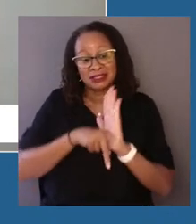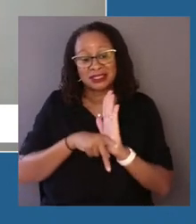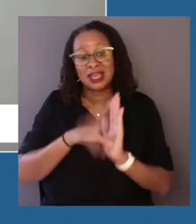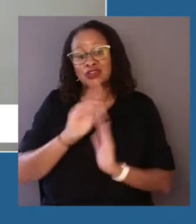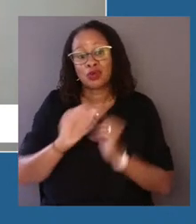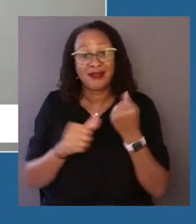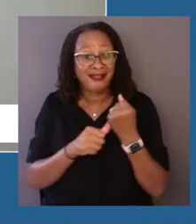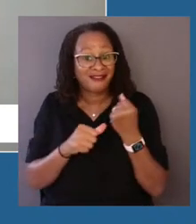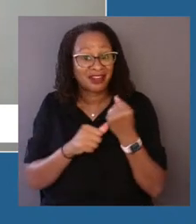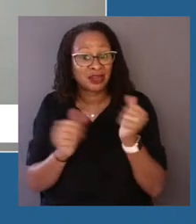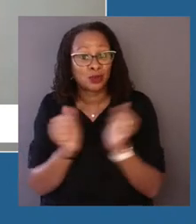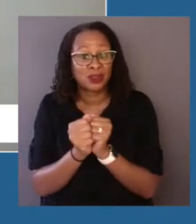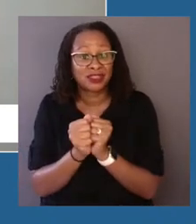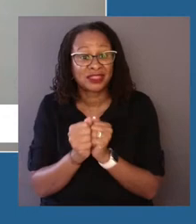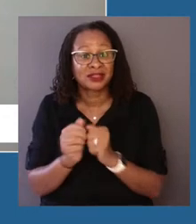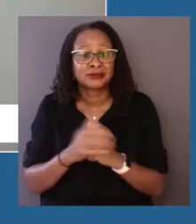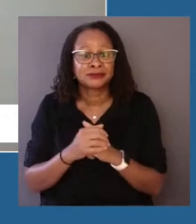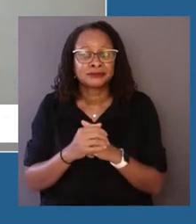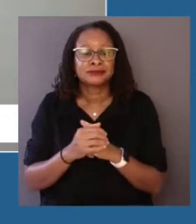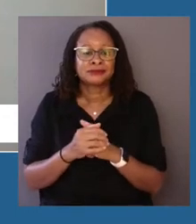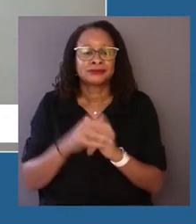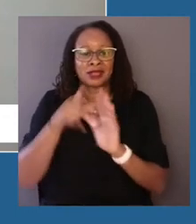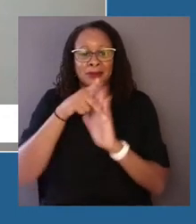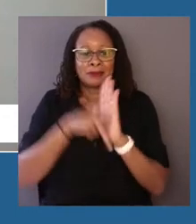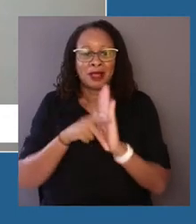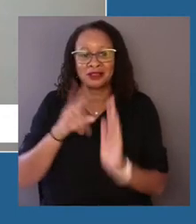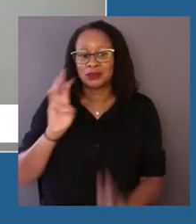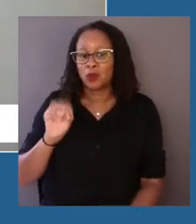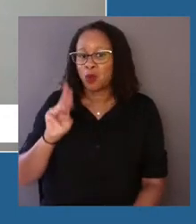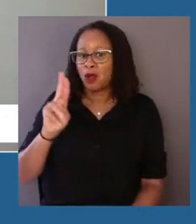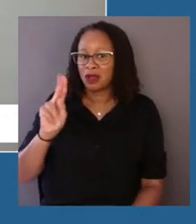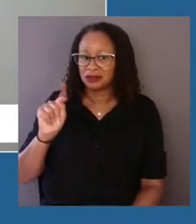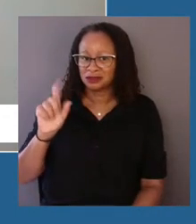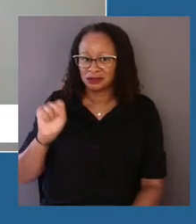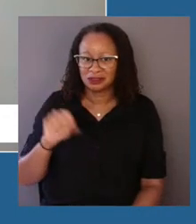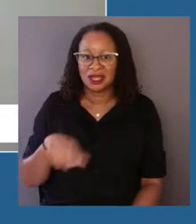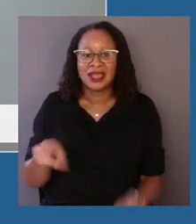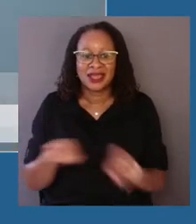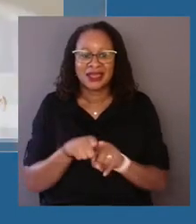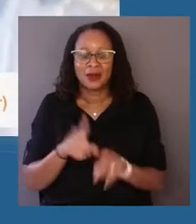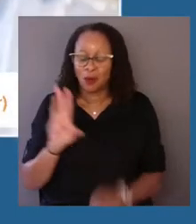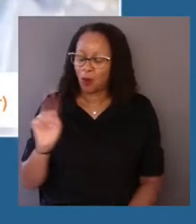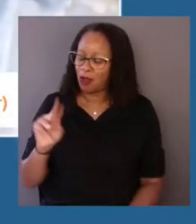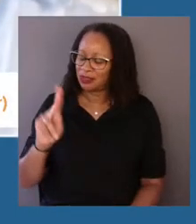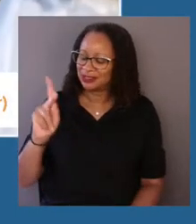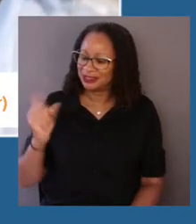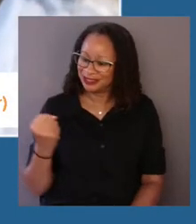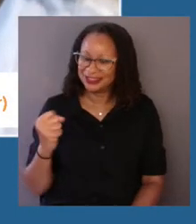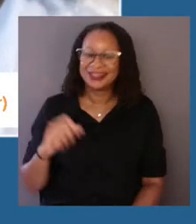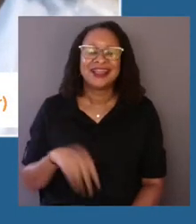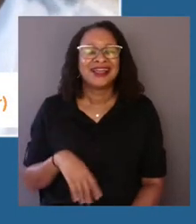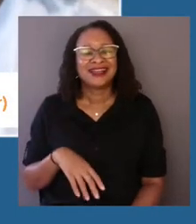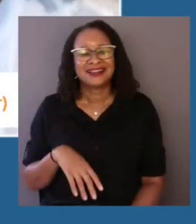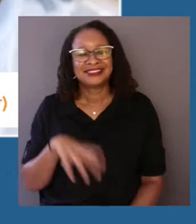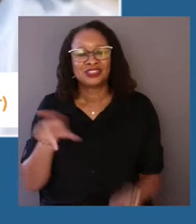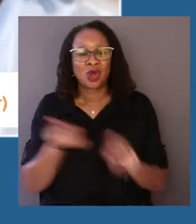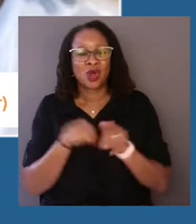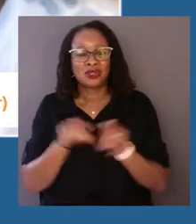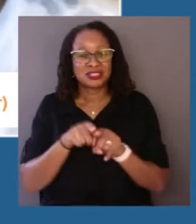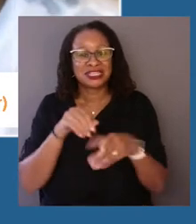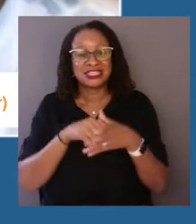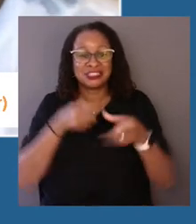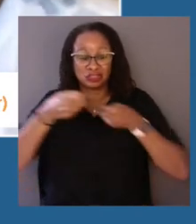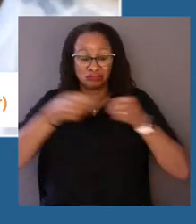with policy wonks, as you affectionately say. You're also in charge of developing